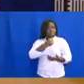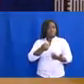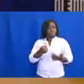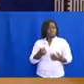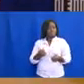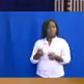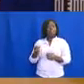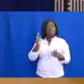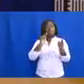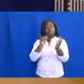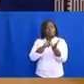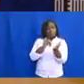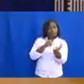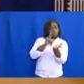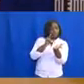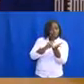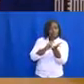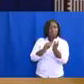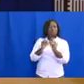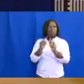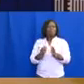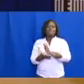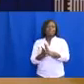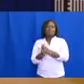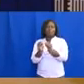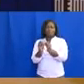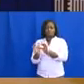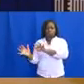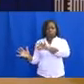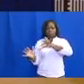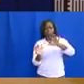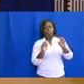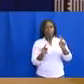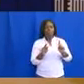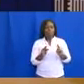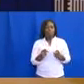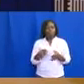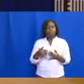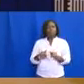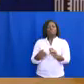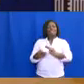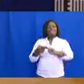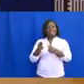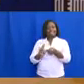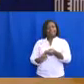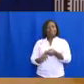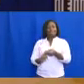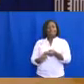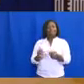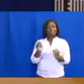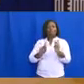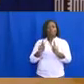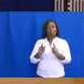health care workers from being overwhelmed due to an increase in demand for hospital care.